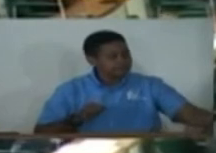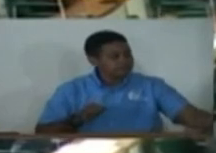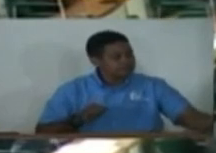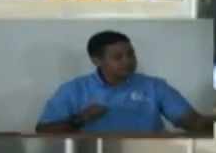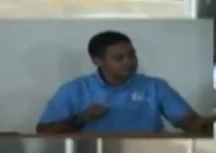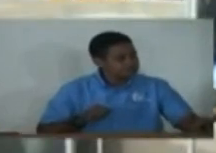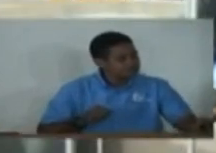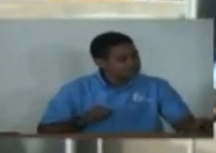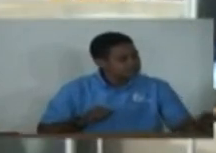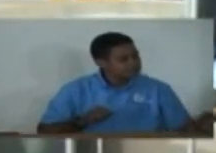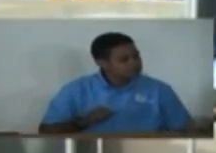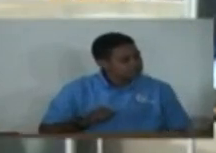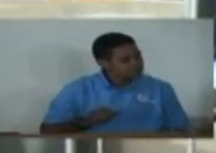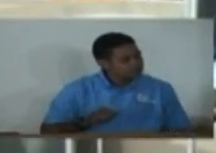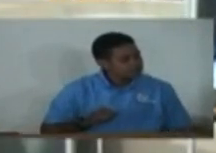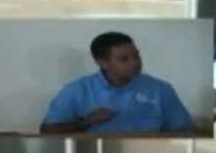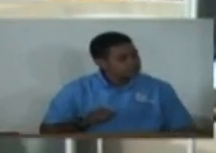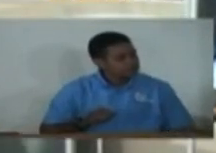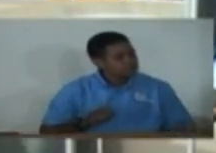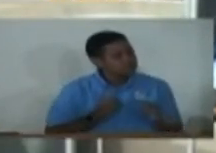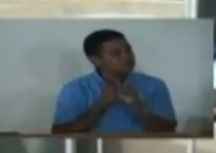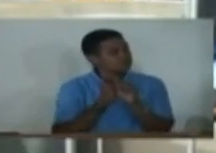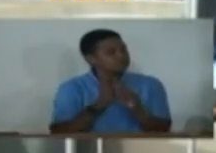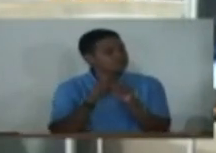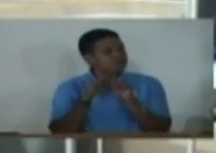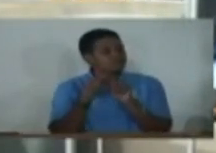to abide by the protocols,